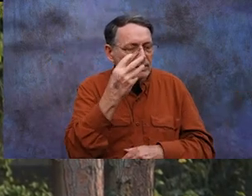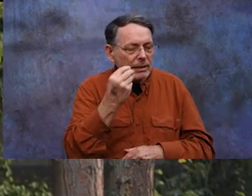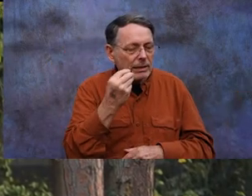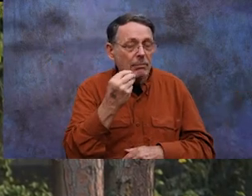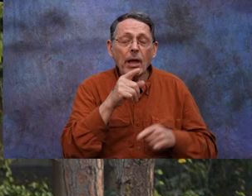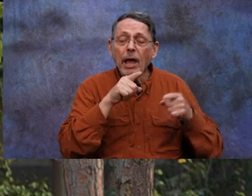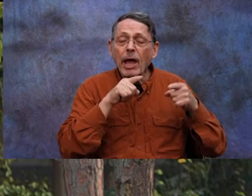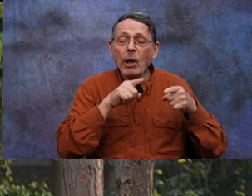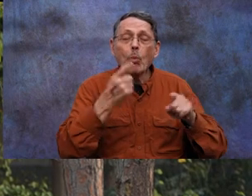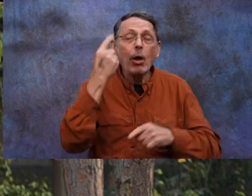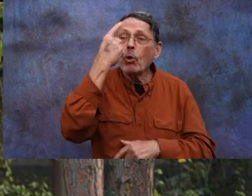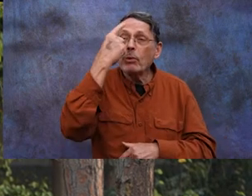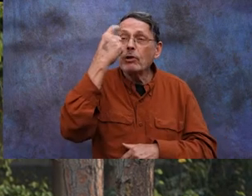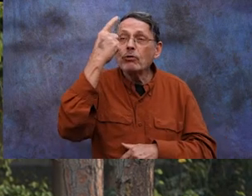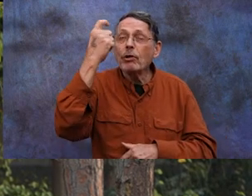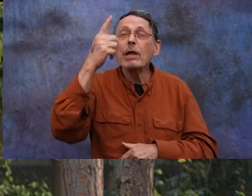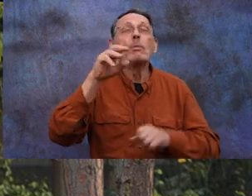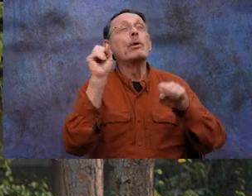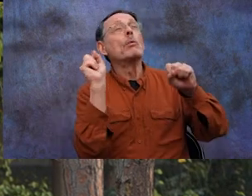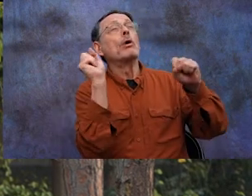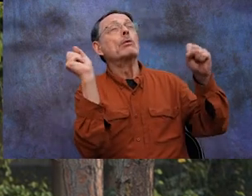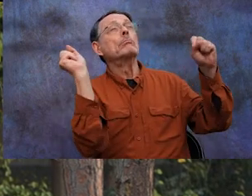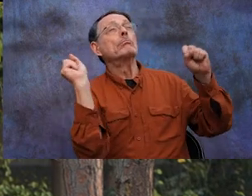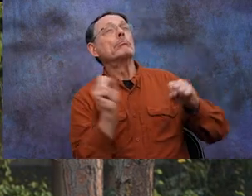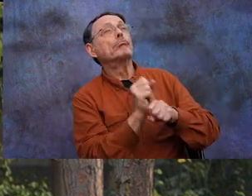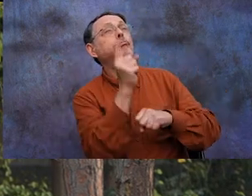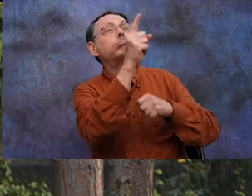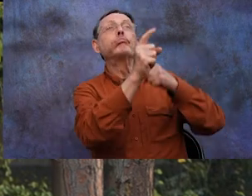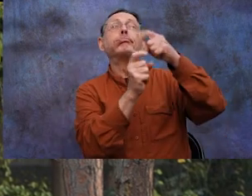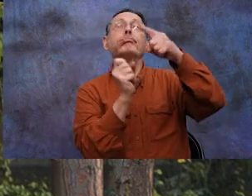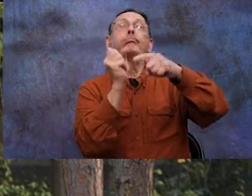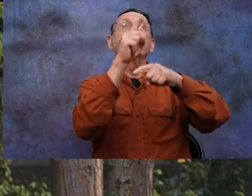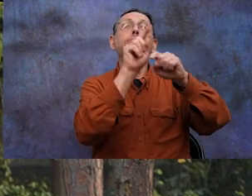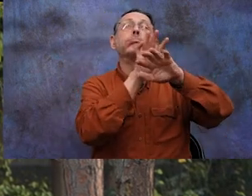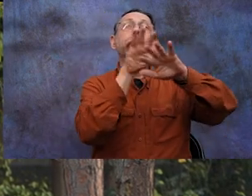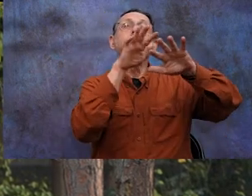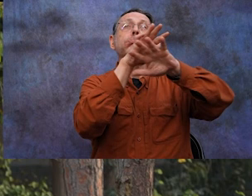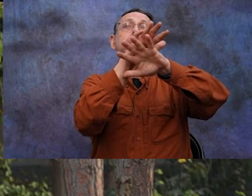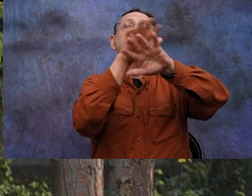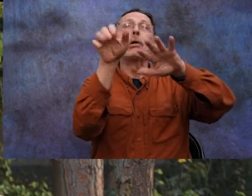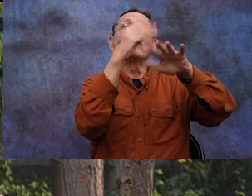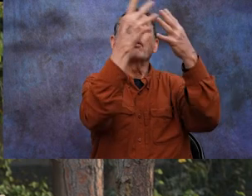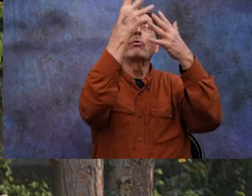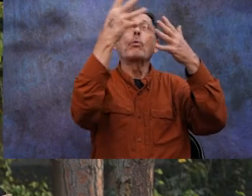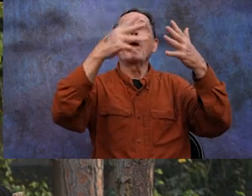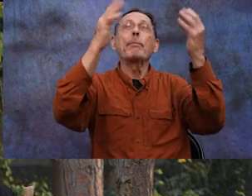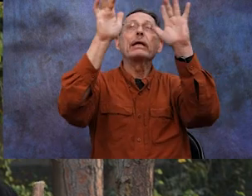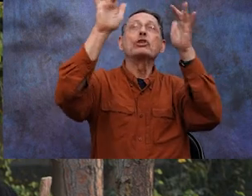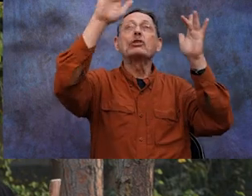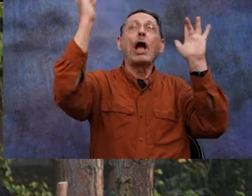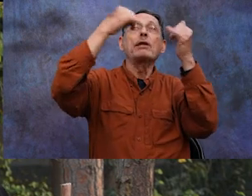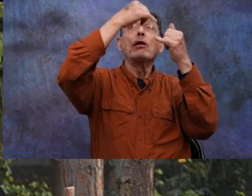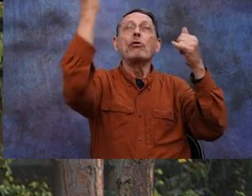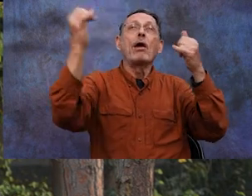dreaming weave another form, a shining thread